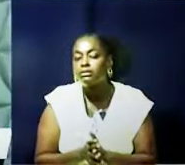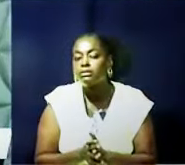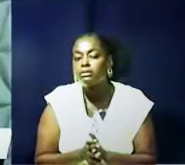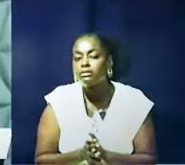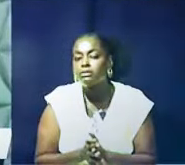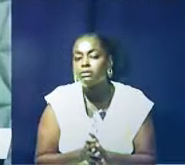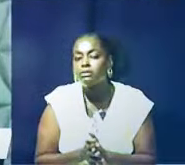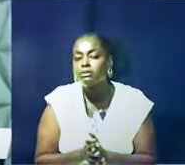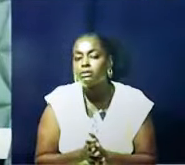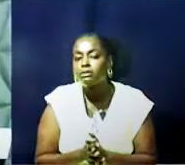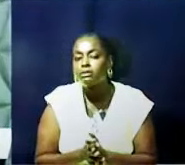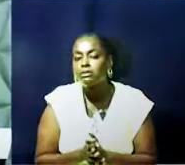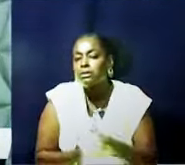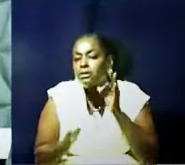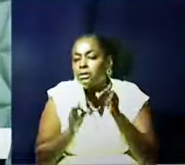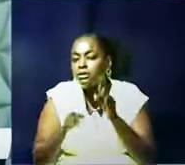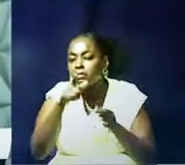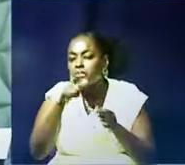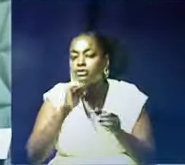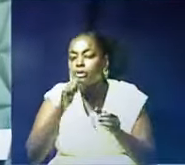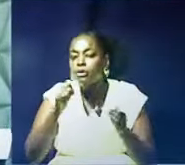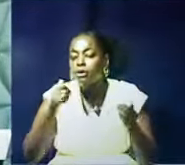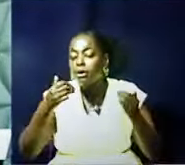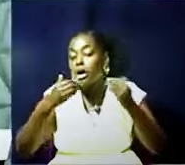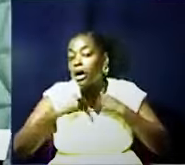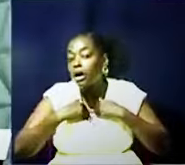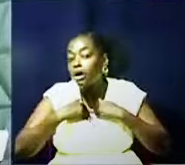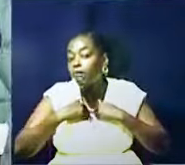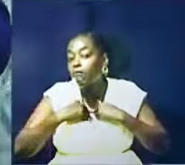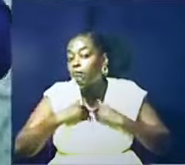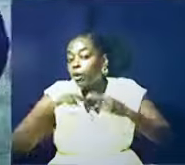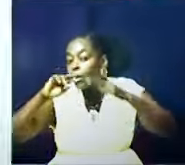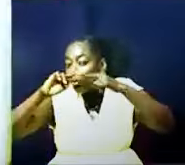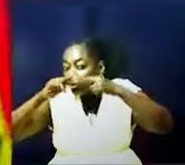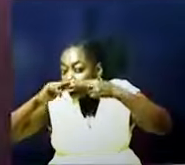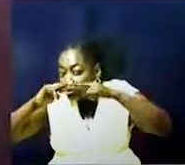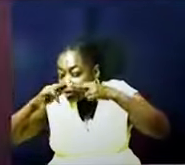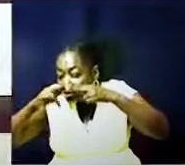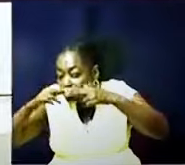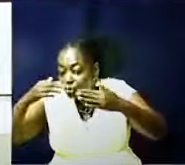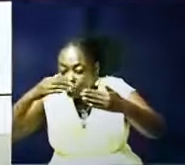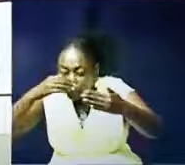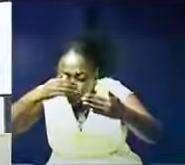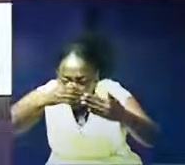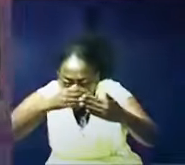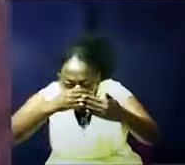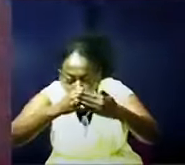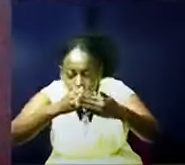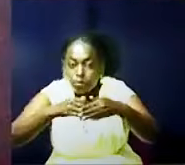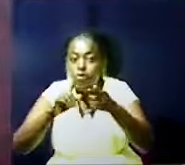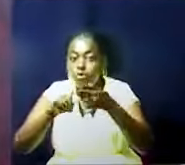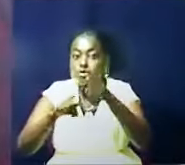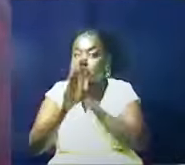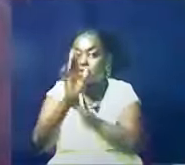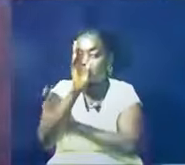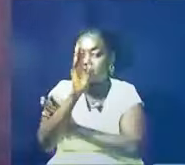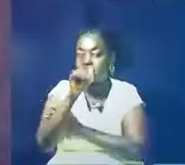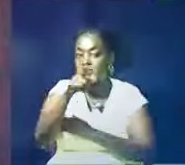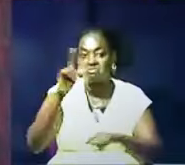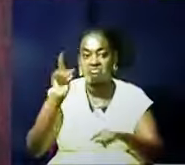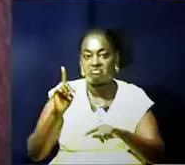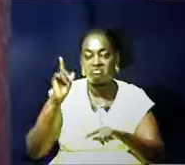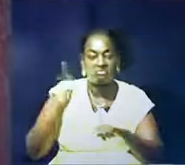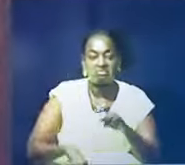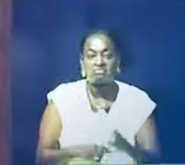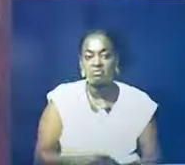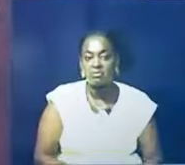lack of closeness with the master. A bet pim every a yonko fa yeni oran nini. Are you here? Oh, aha.